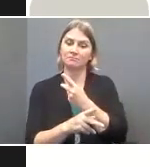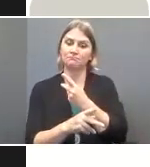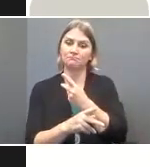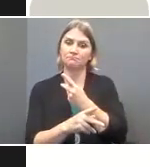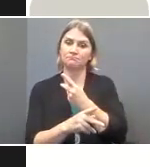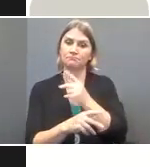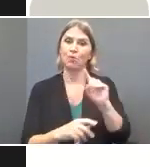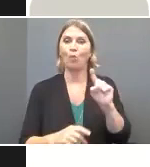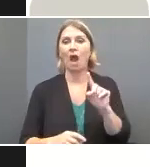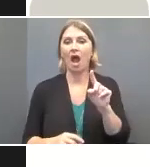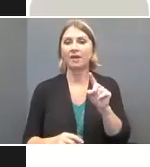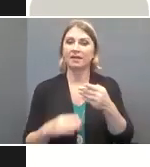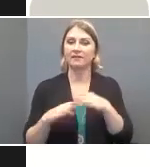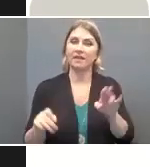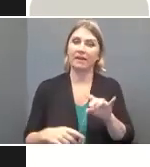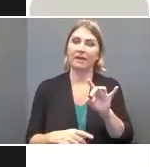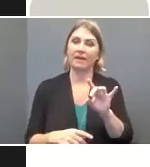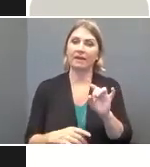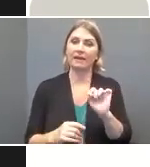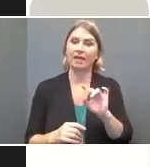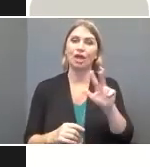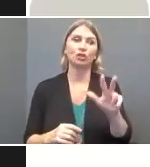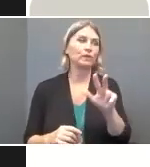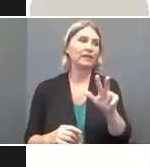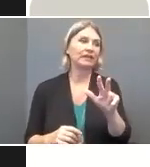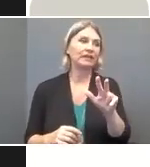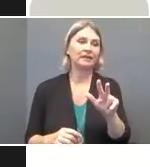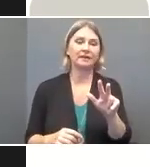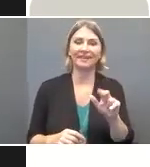we have 1 divided by 3